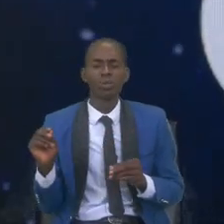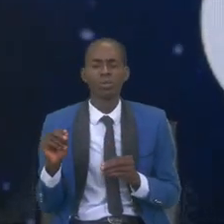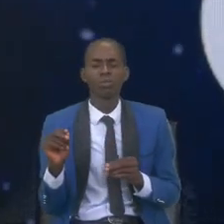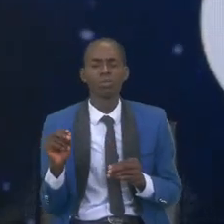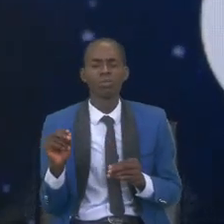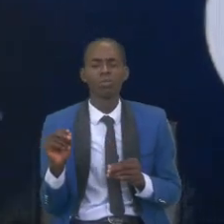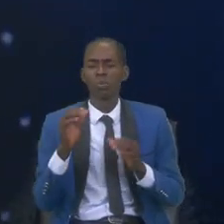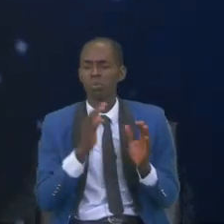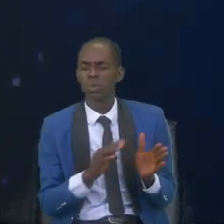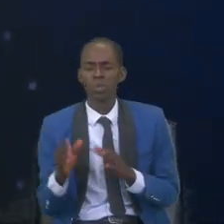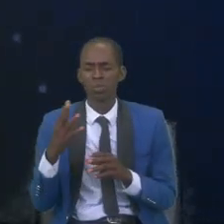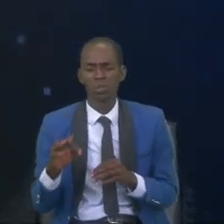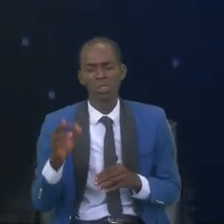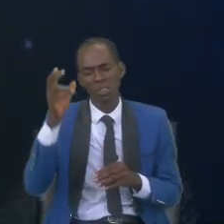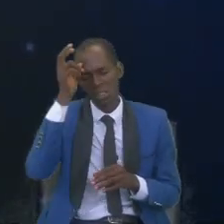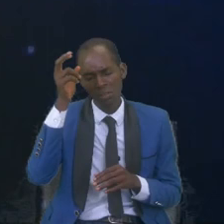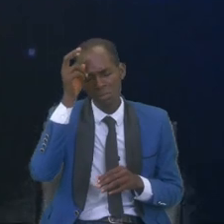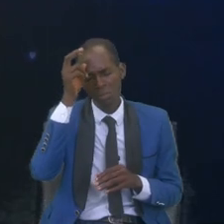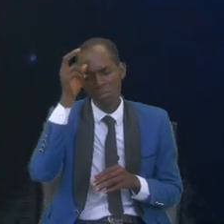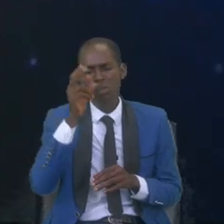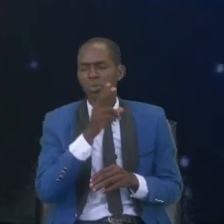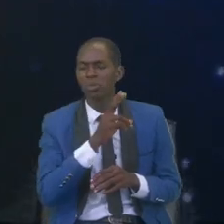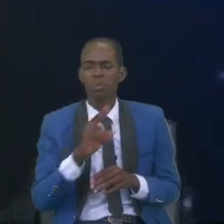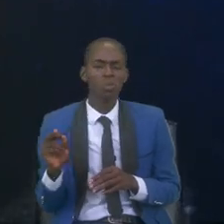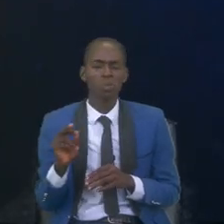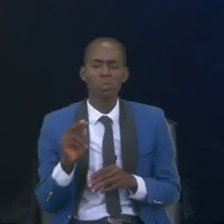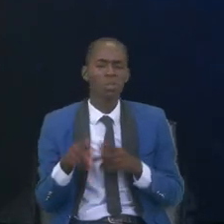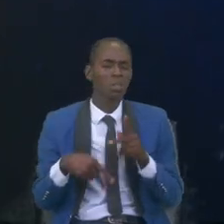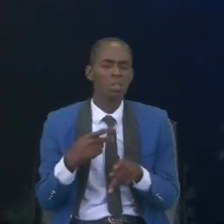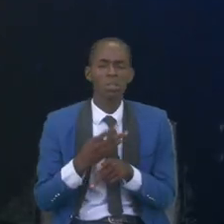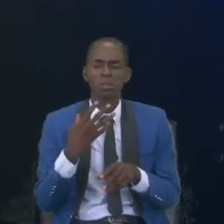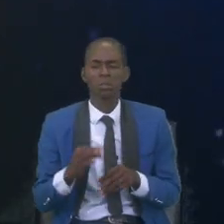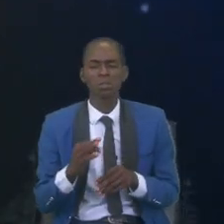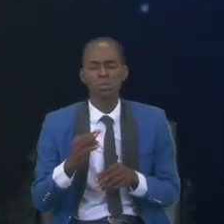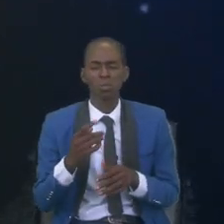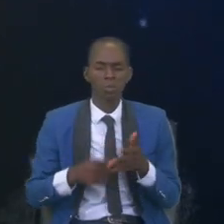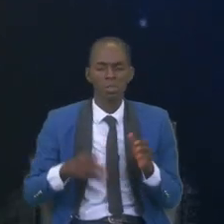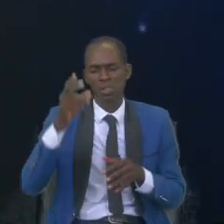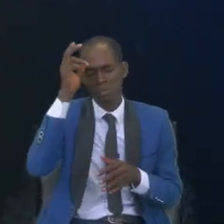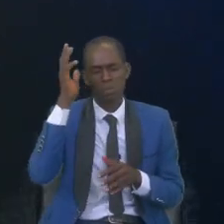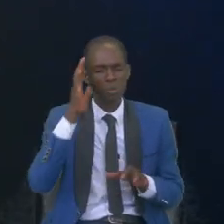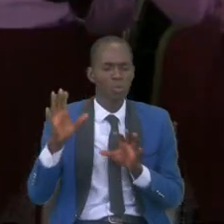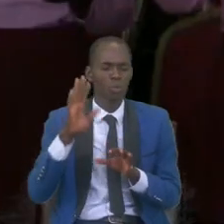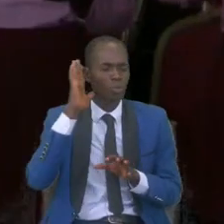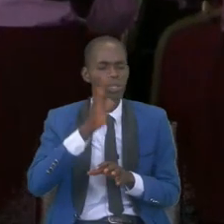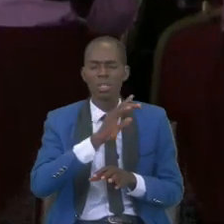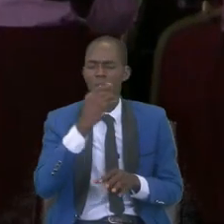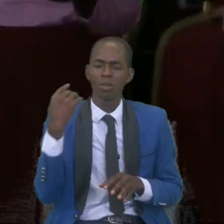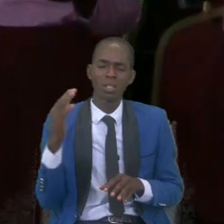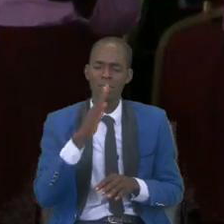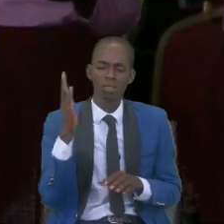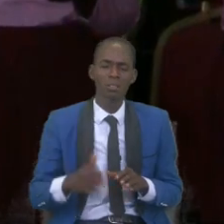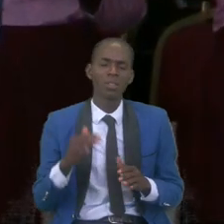and no kind of the devil, whatever the devil will do, will ever get to you.